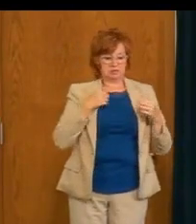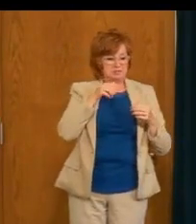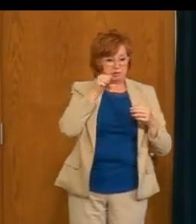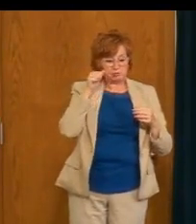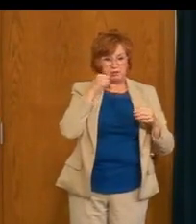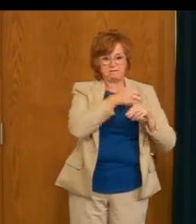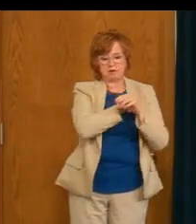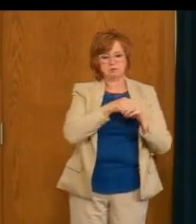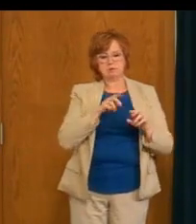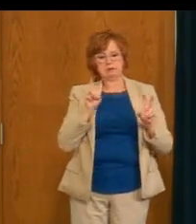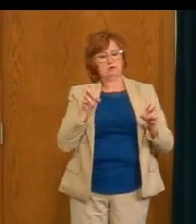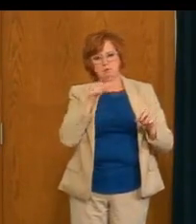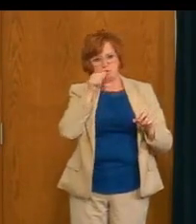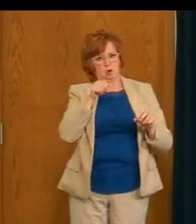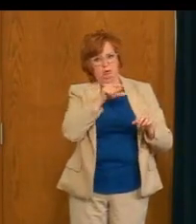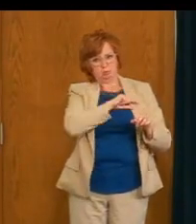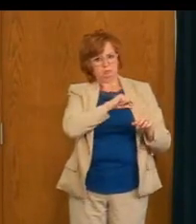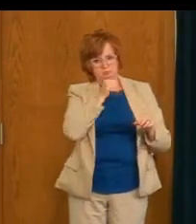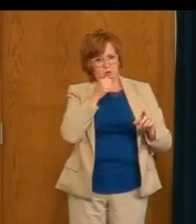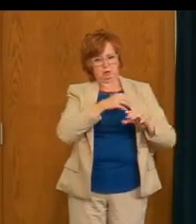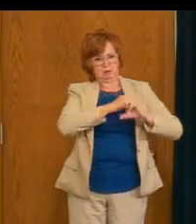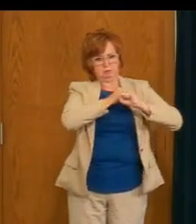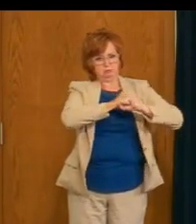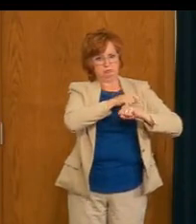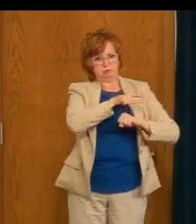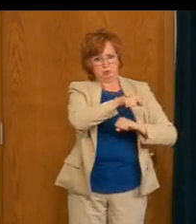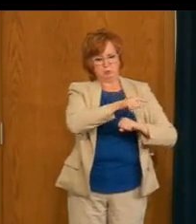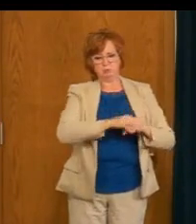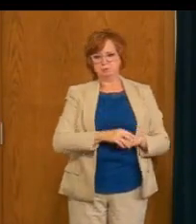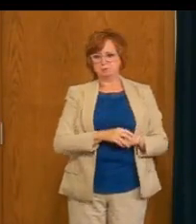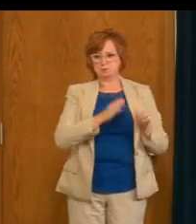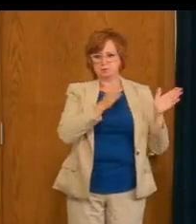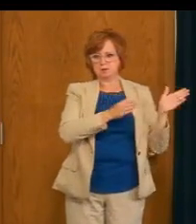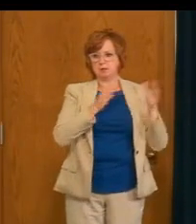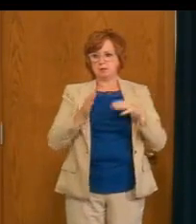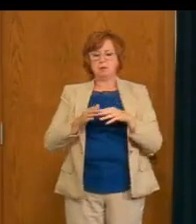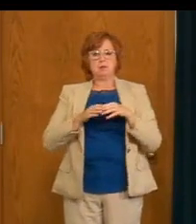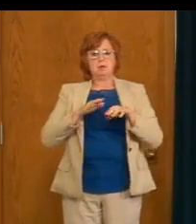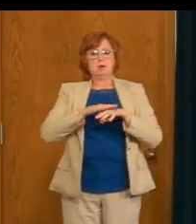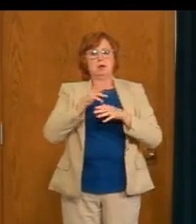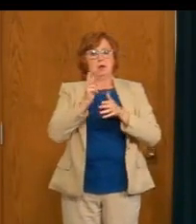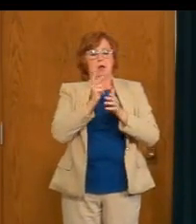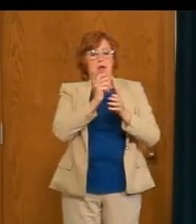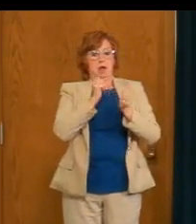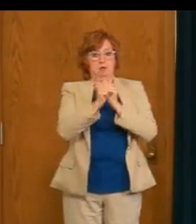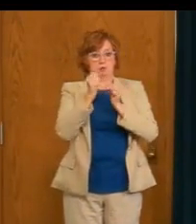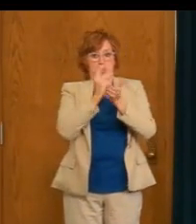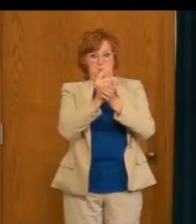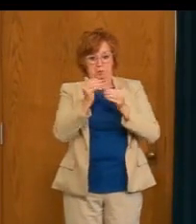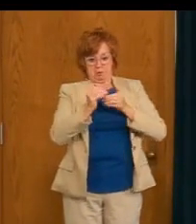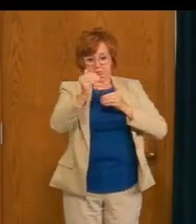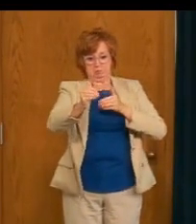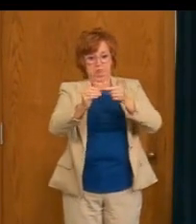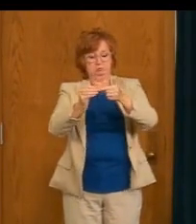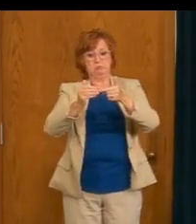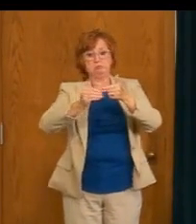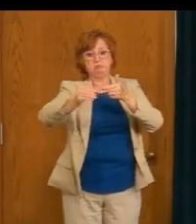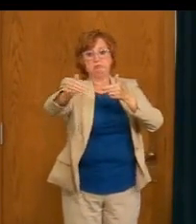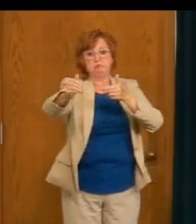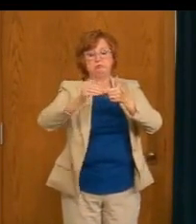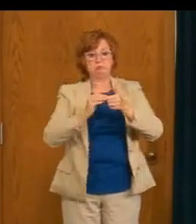vaccinated. 30% of cases in people who were more than 3 weeks out for the